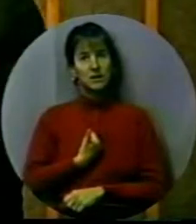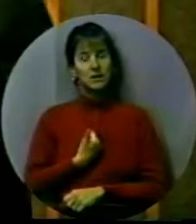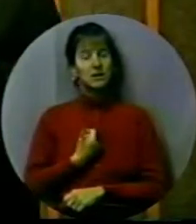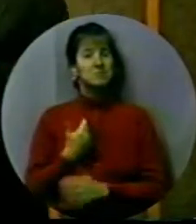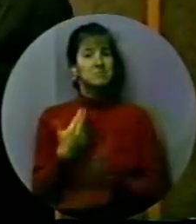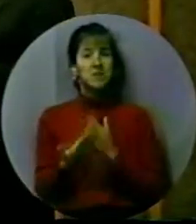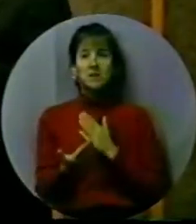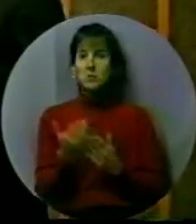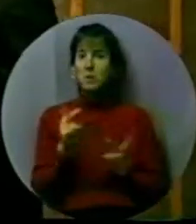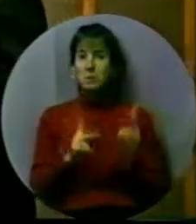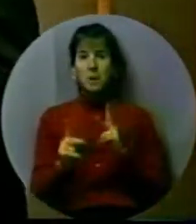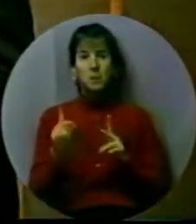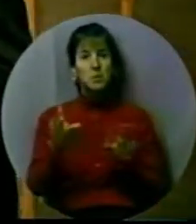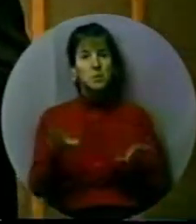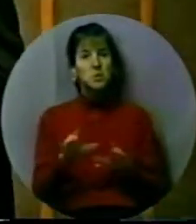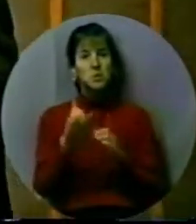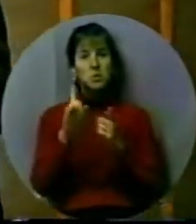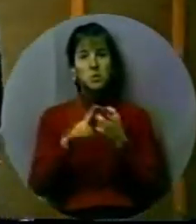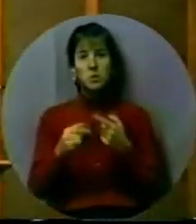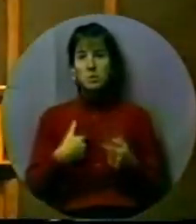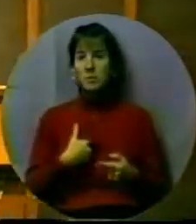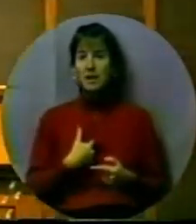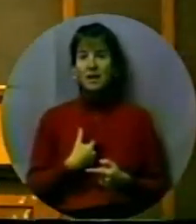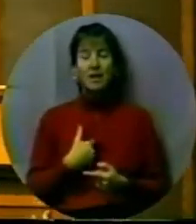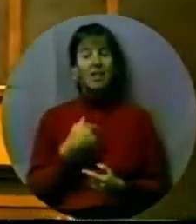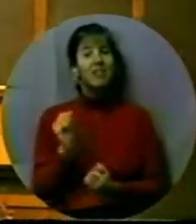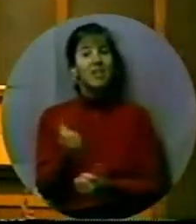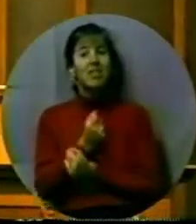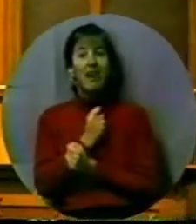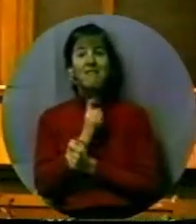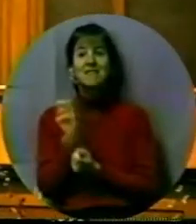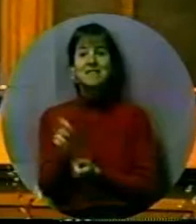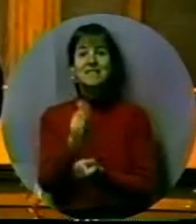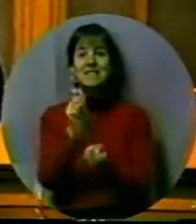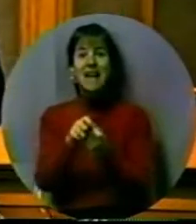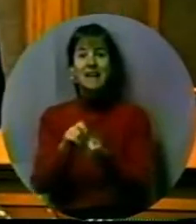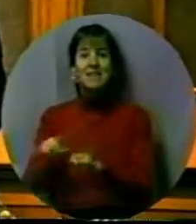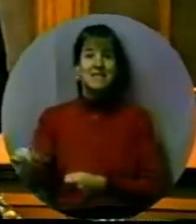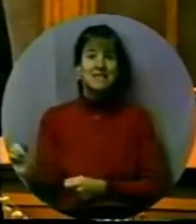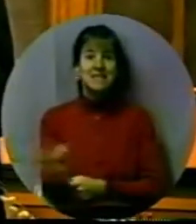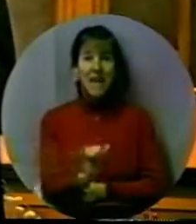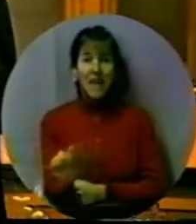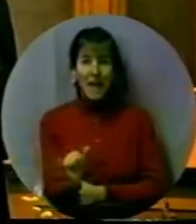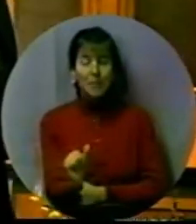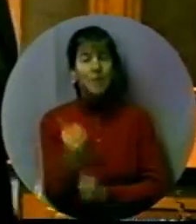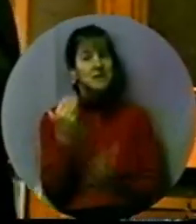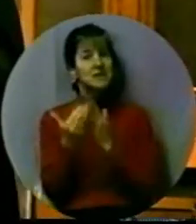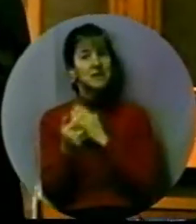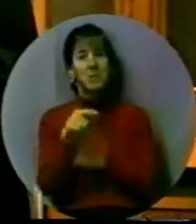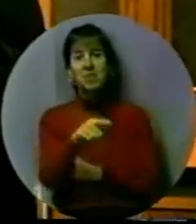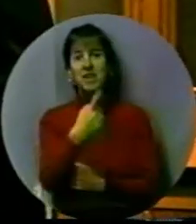No matter what people do to me, the love is exactly the same. No matter what they